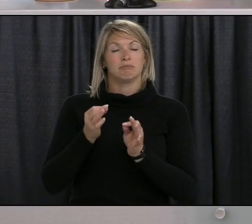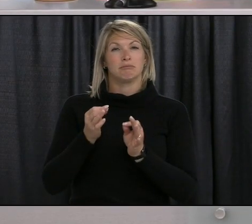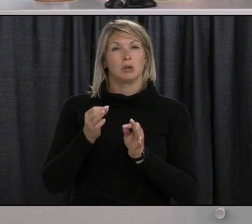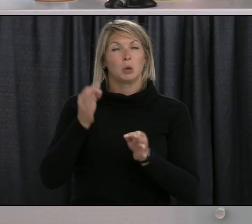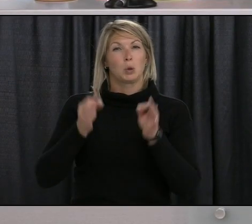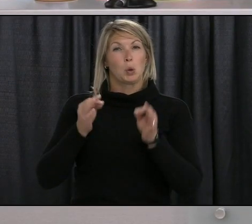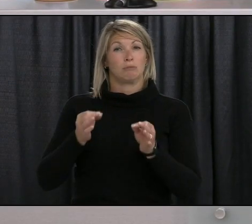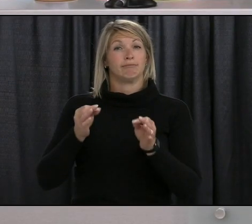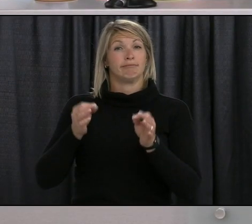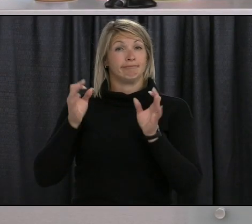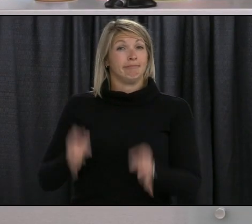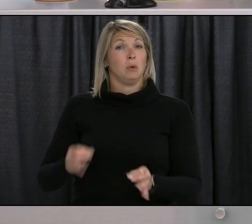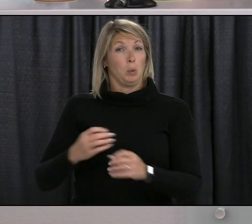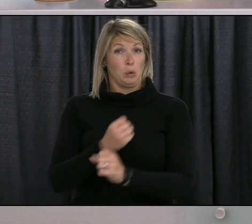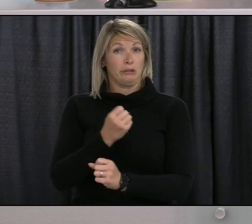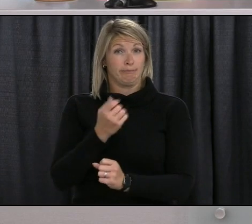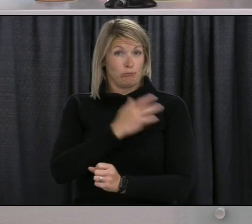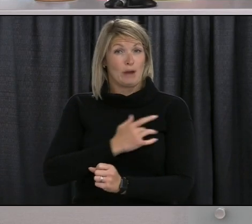wondering whether